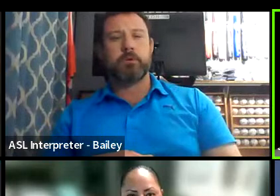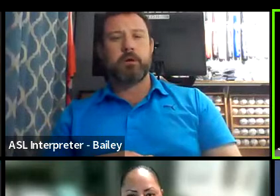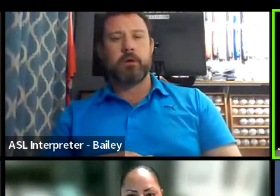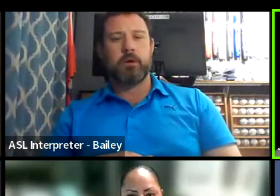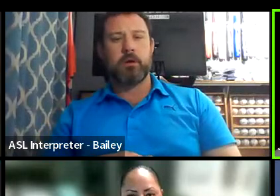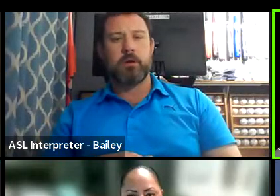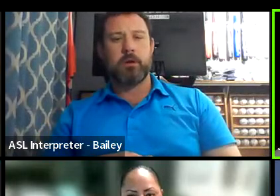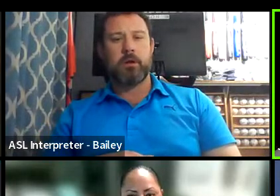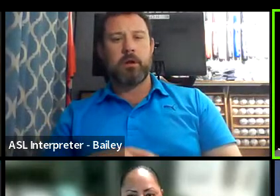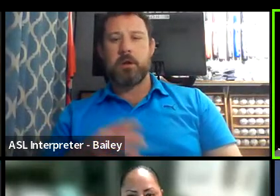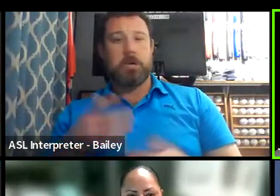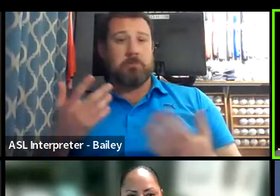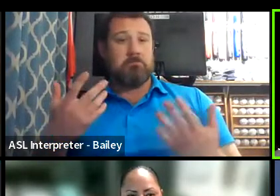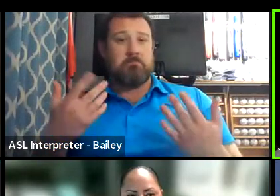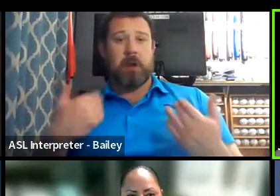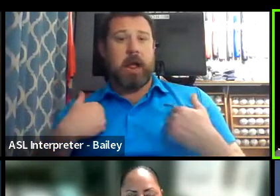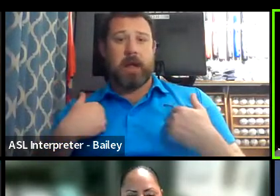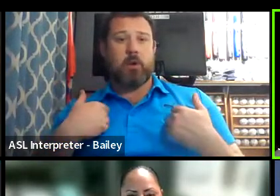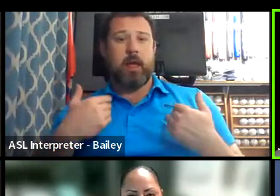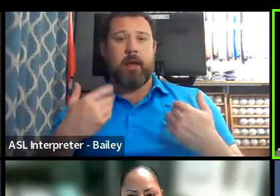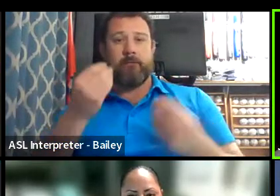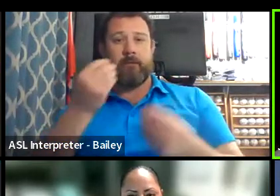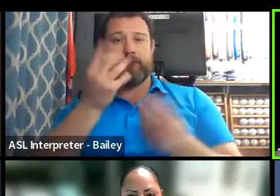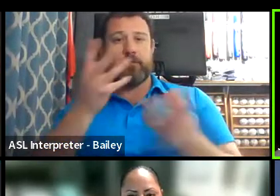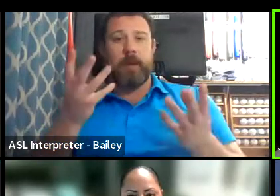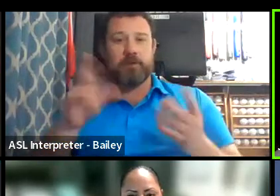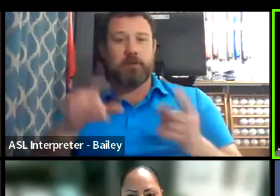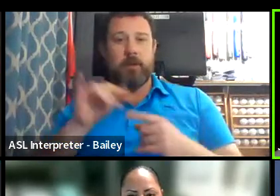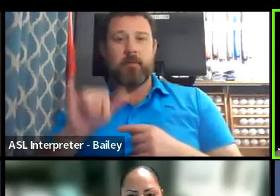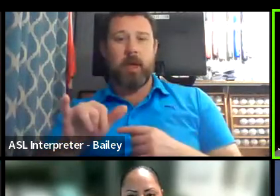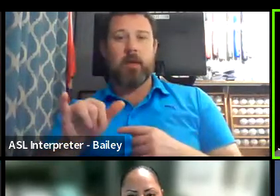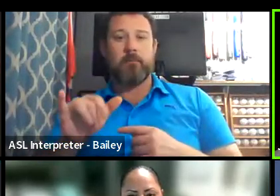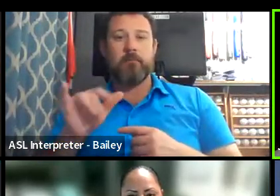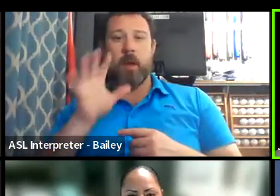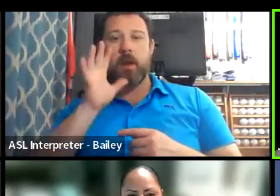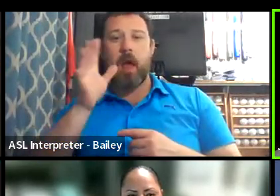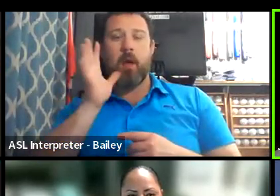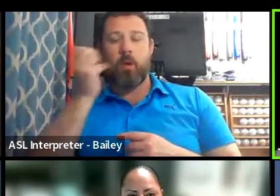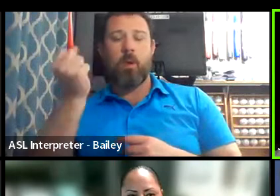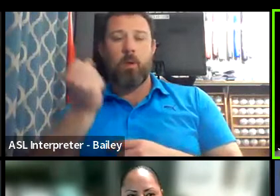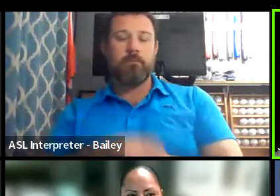I unfortunately don't have information on that right now, but I'd be happy to take it back.